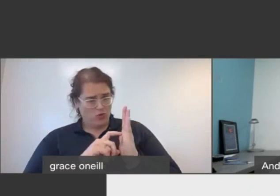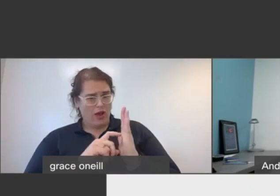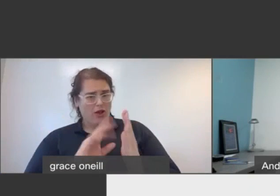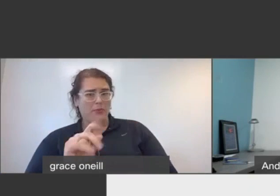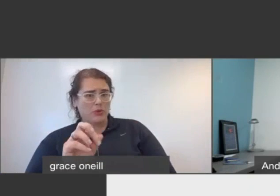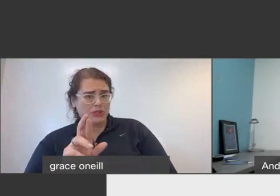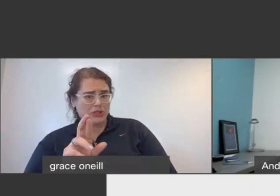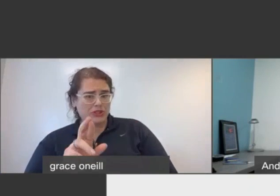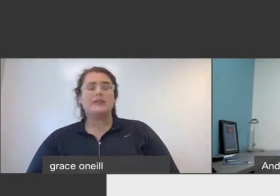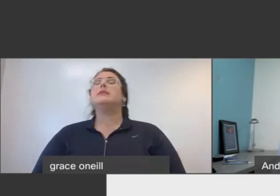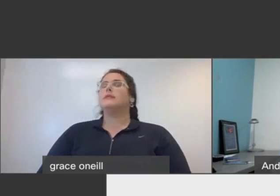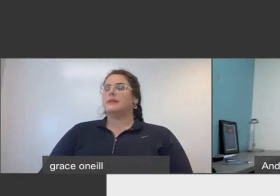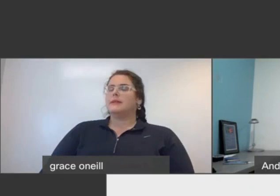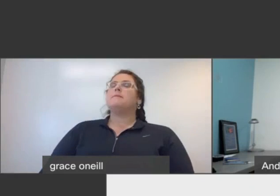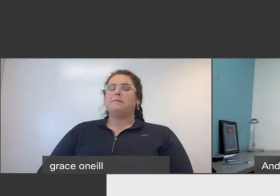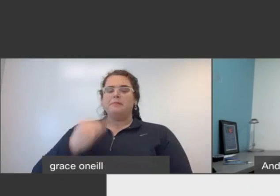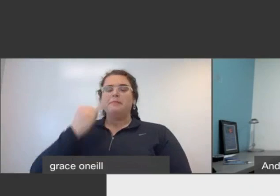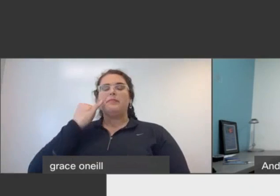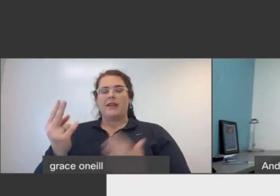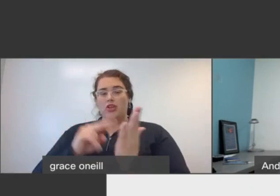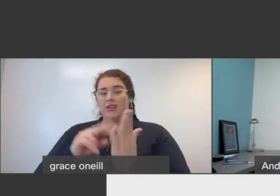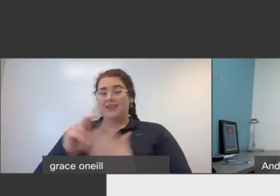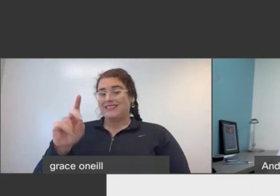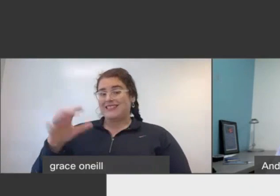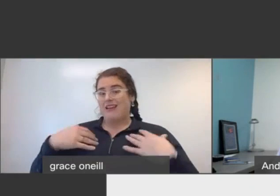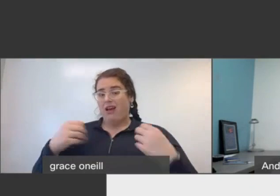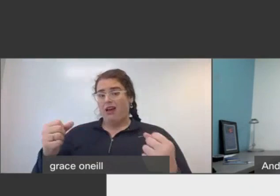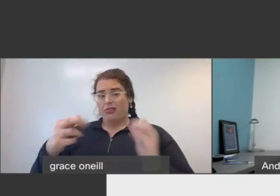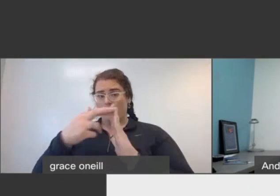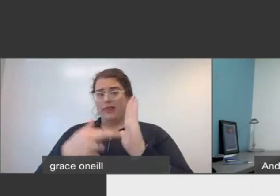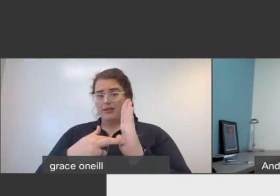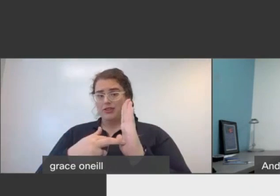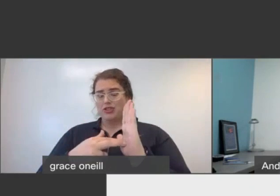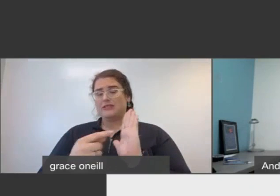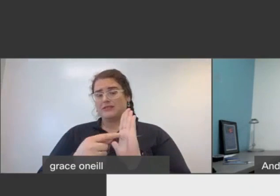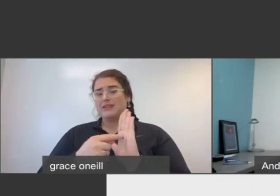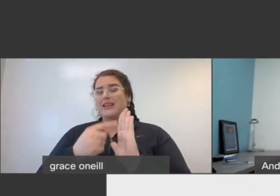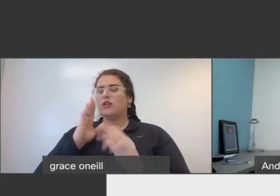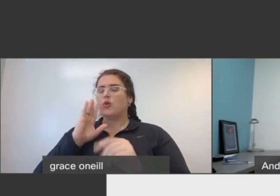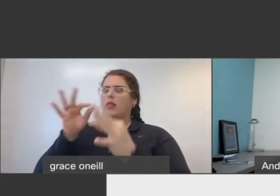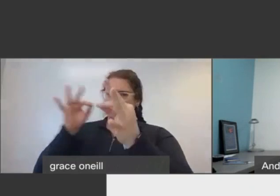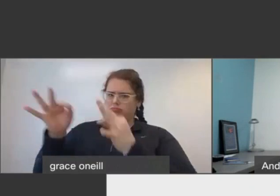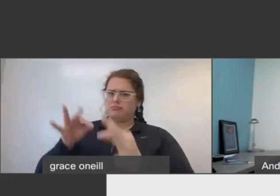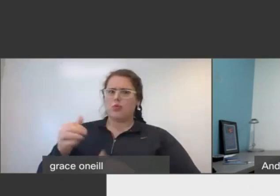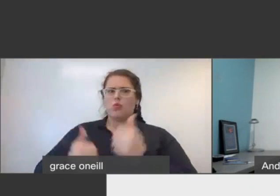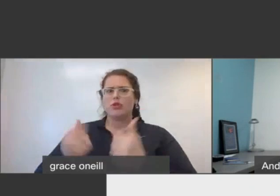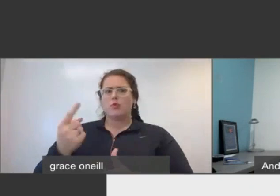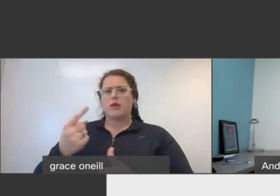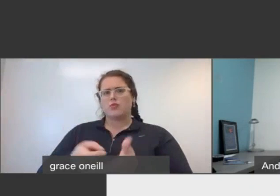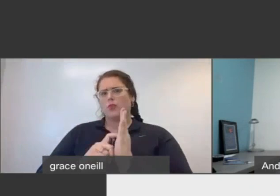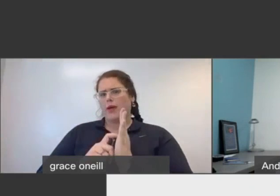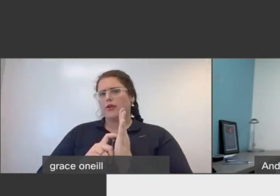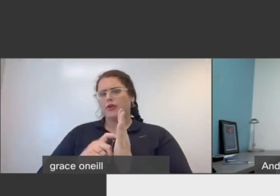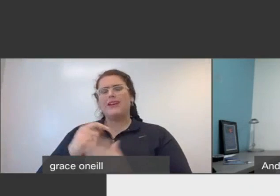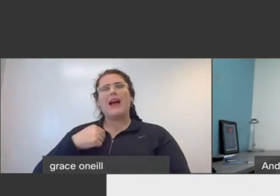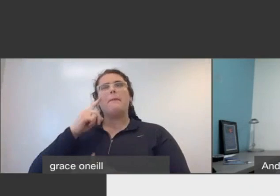and just refer to the DC regulation, it includes which staff are required to have the booster. So I